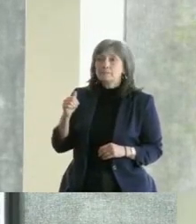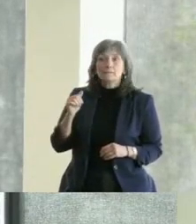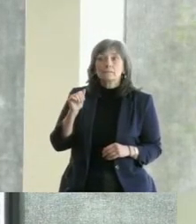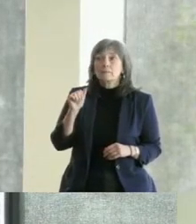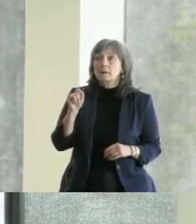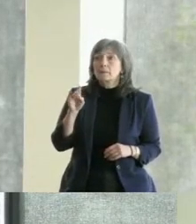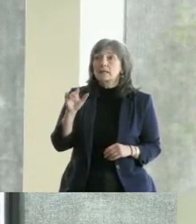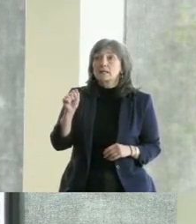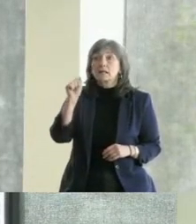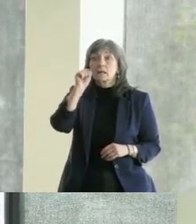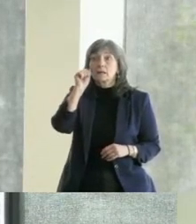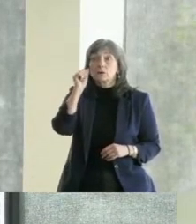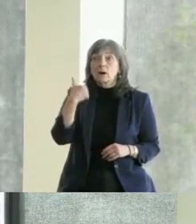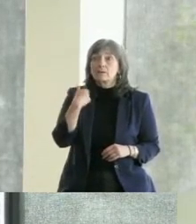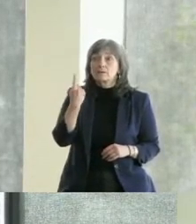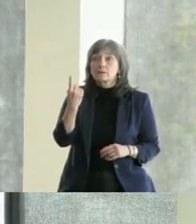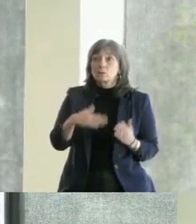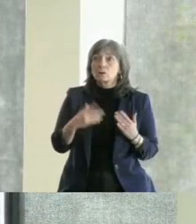somebody,